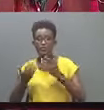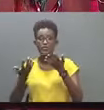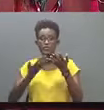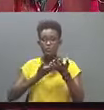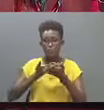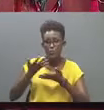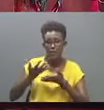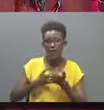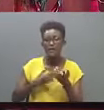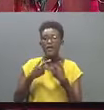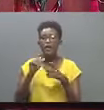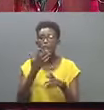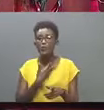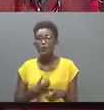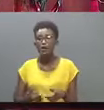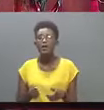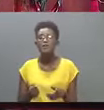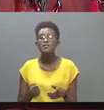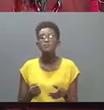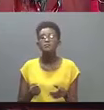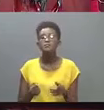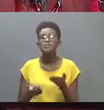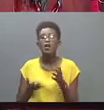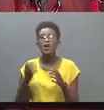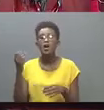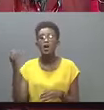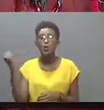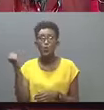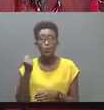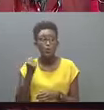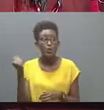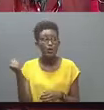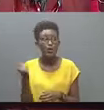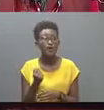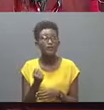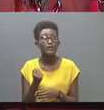We might have a great